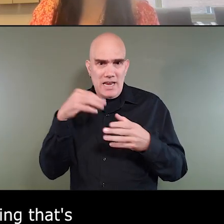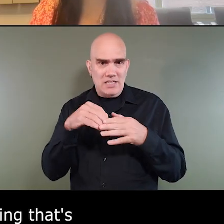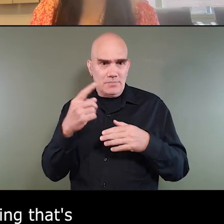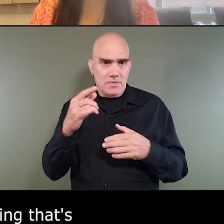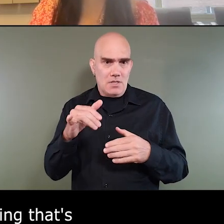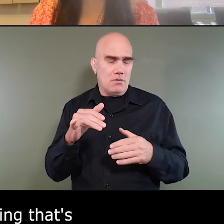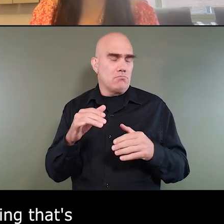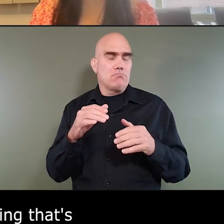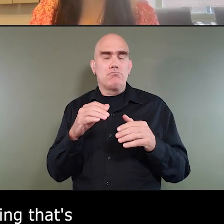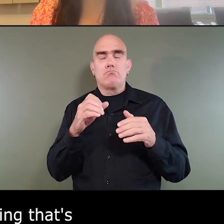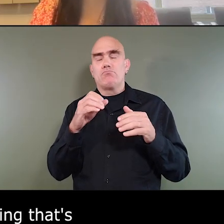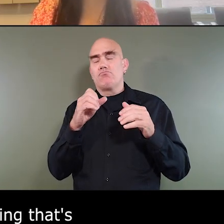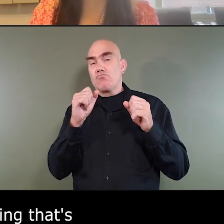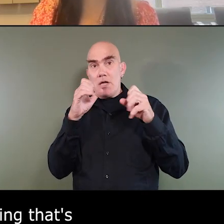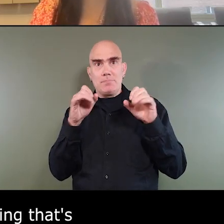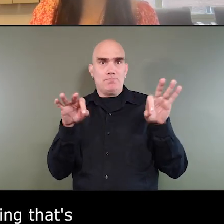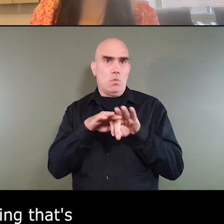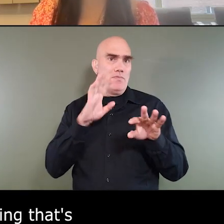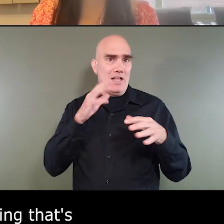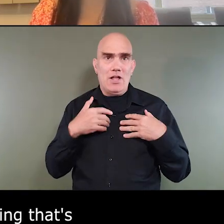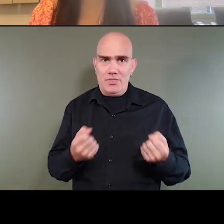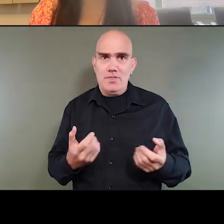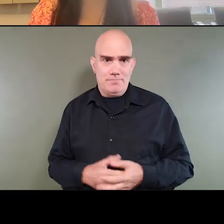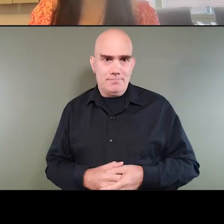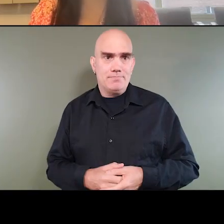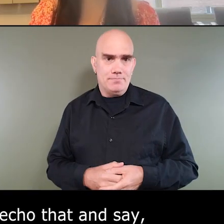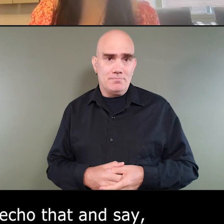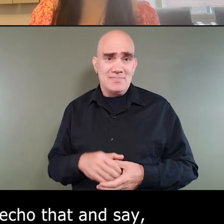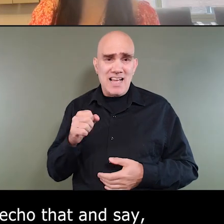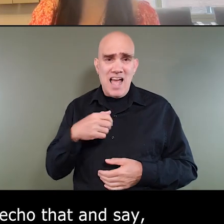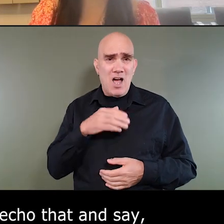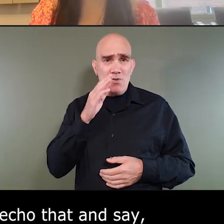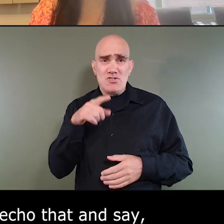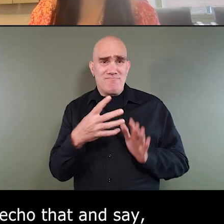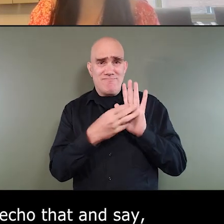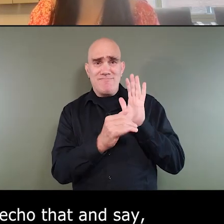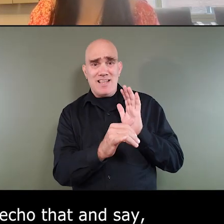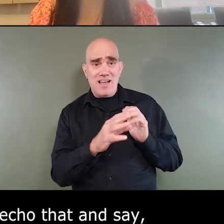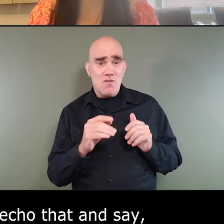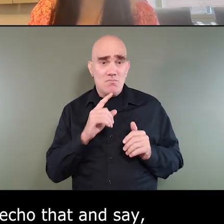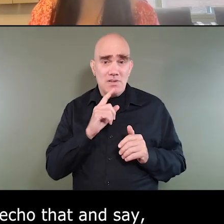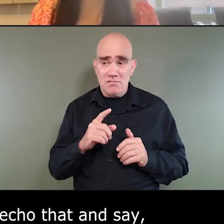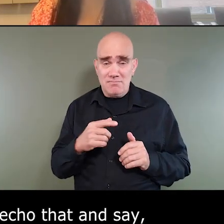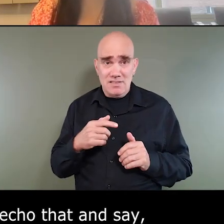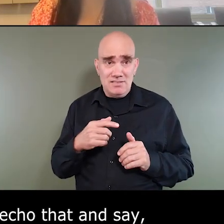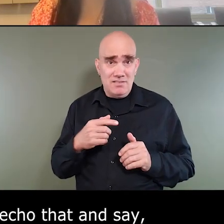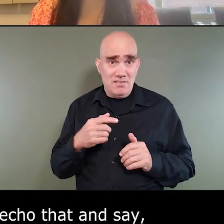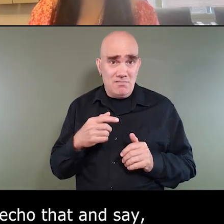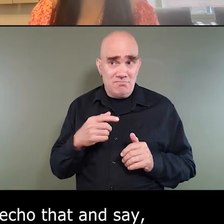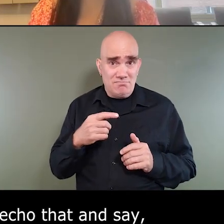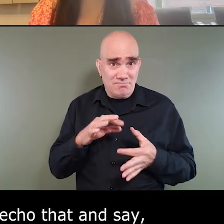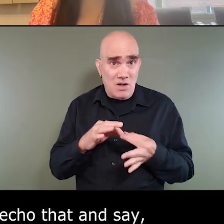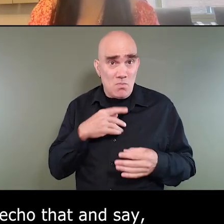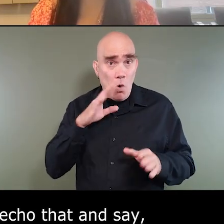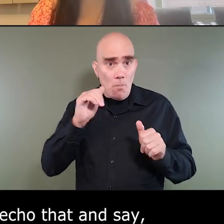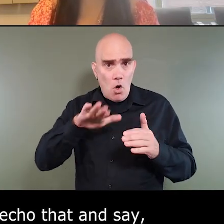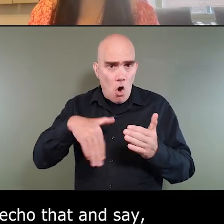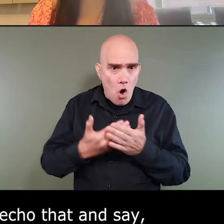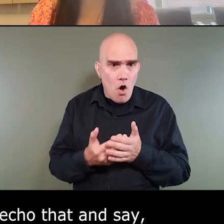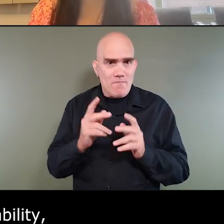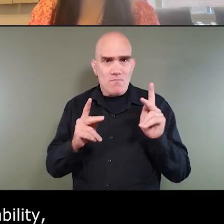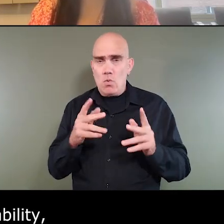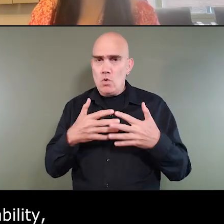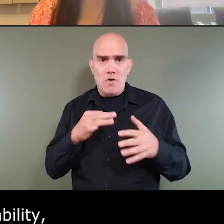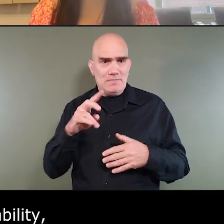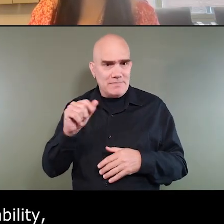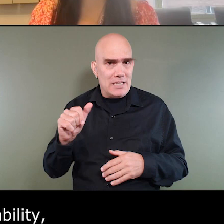to engage in something that's so incredibly important for health. Yeah, I'll just echo that and say, we really hope that all